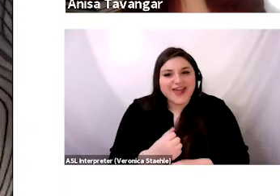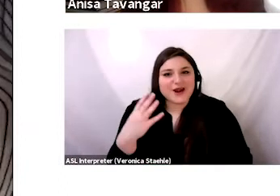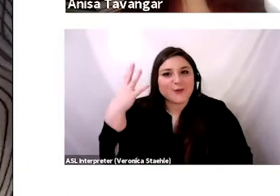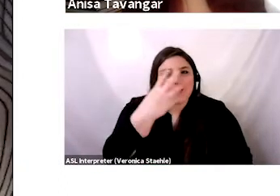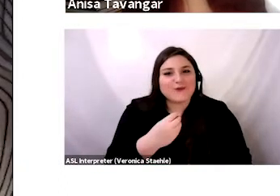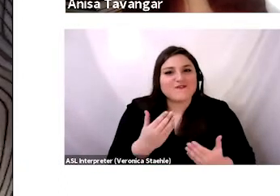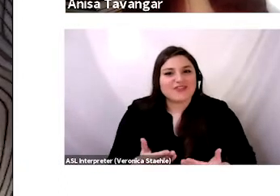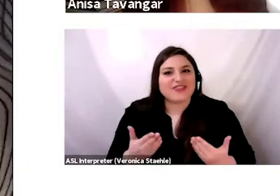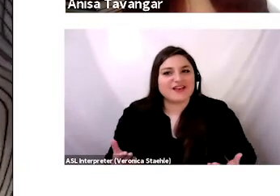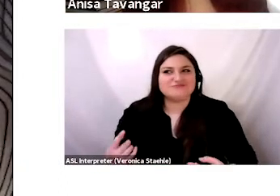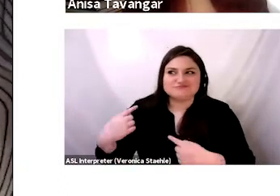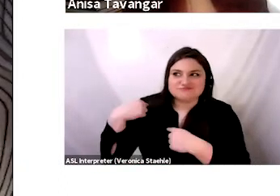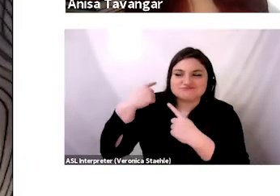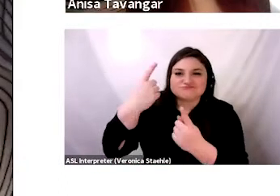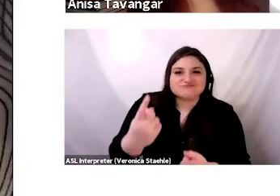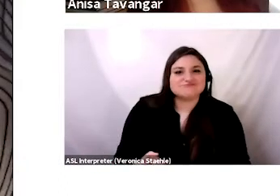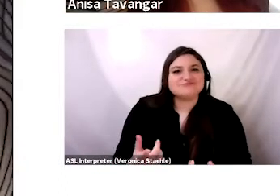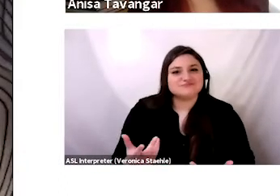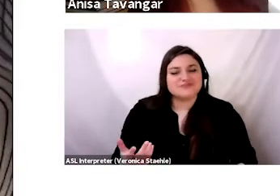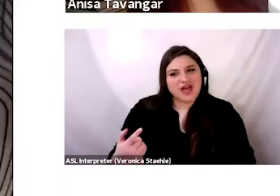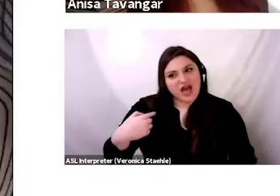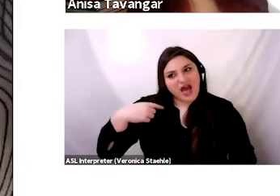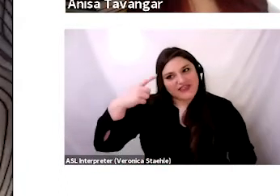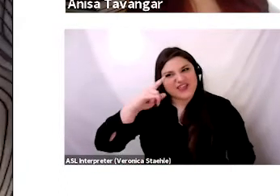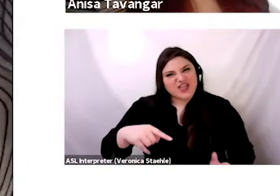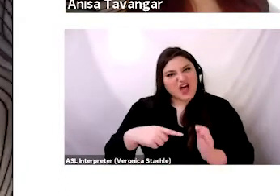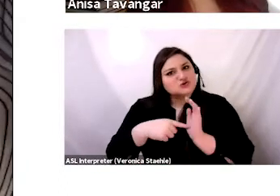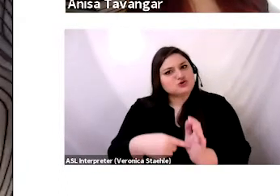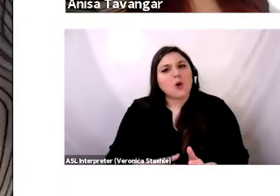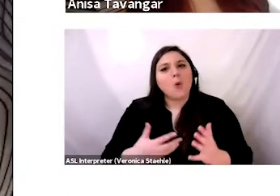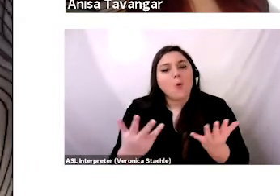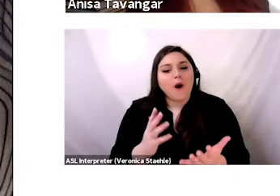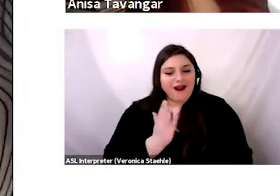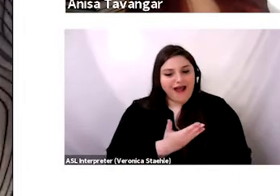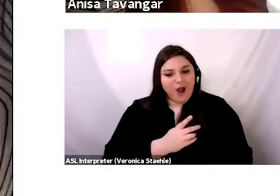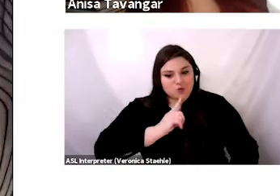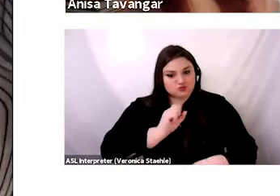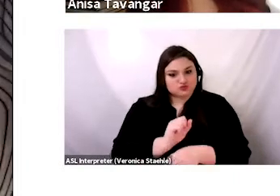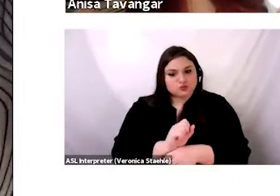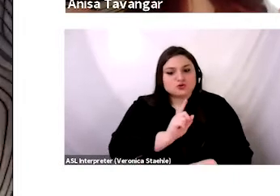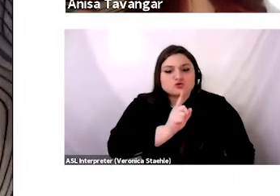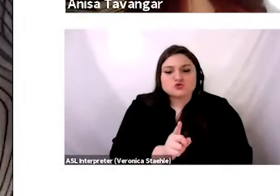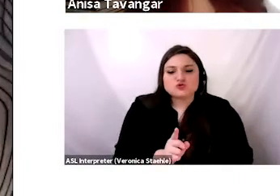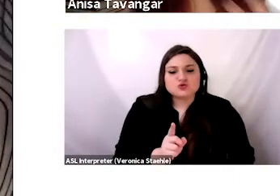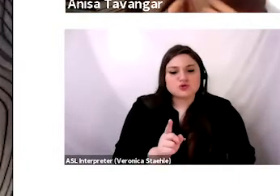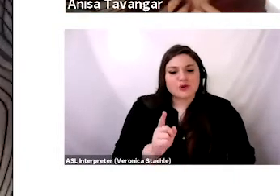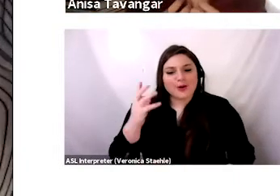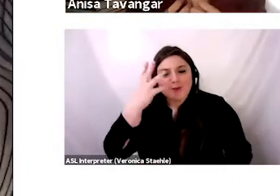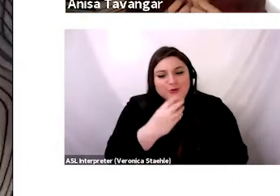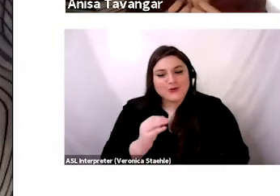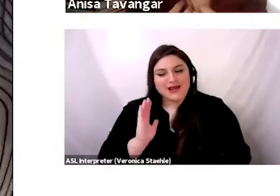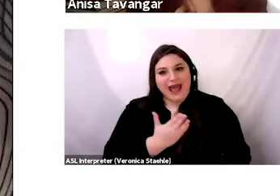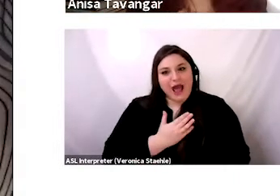that's a testament to our spiritual reality and how important it is for us to both express beauty and